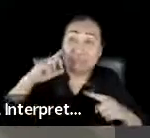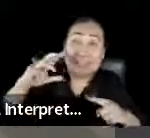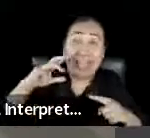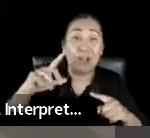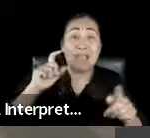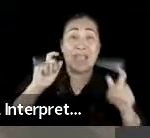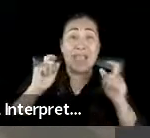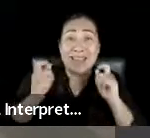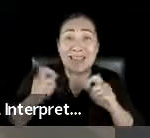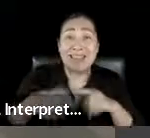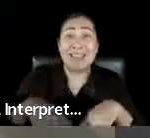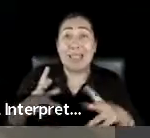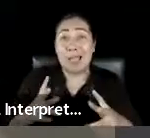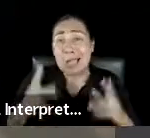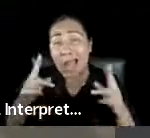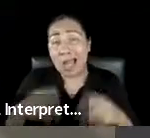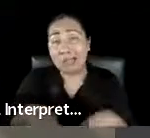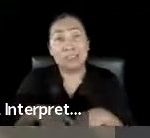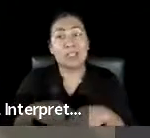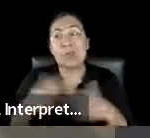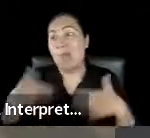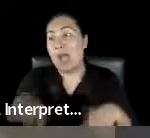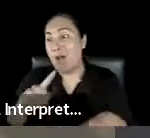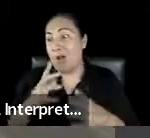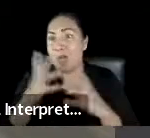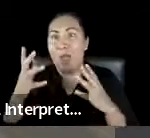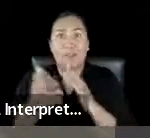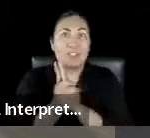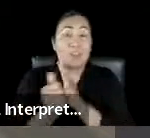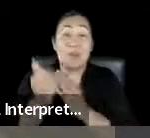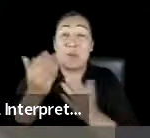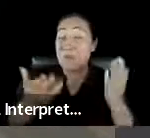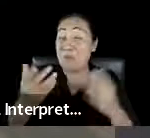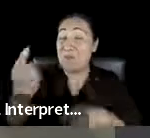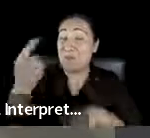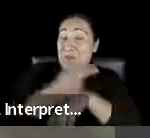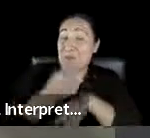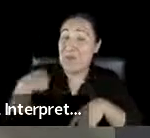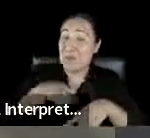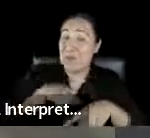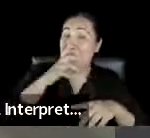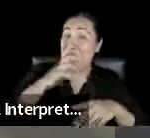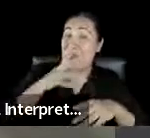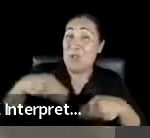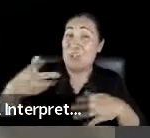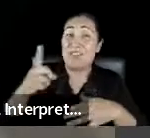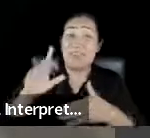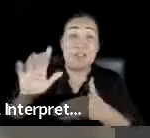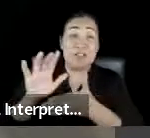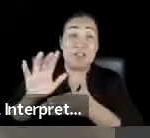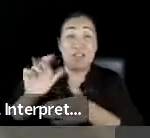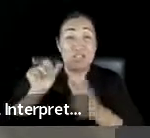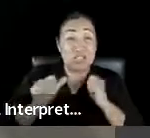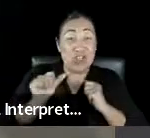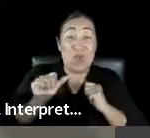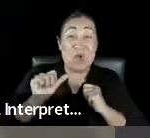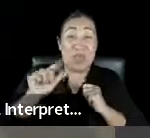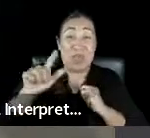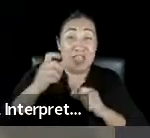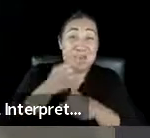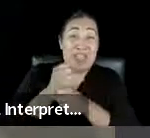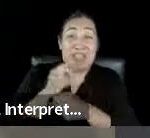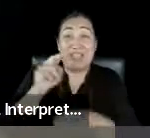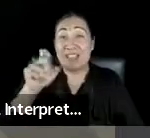they got a ton of skill. So who knows, maybe one day we'll be presenting them with an award for a show that they created on Netflix. I would love that. I hope one of